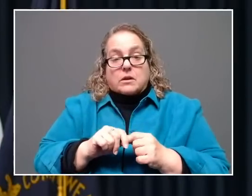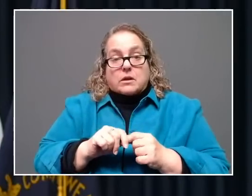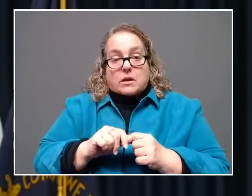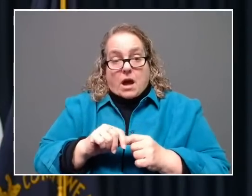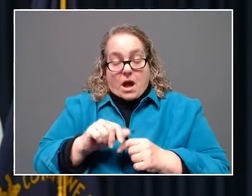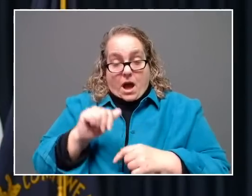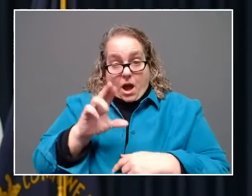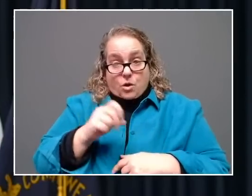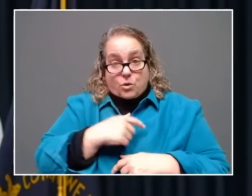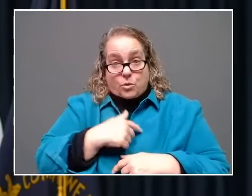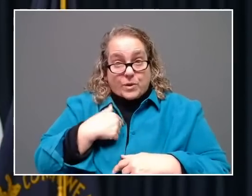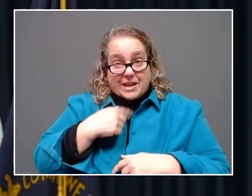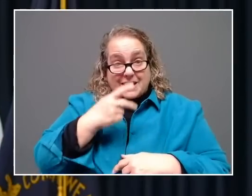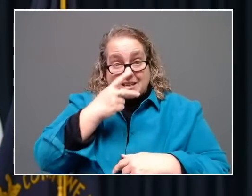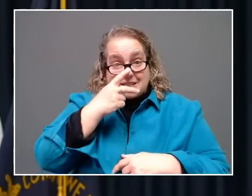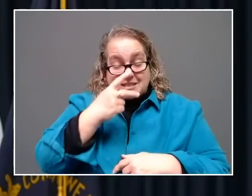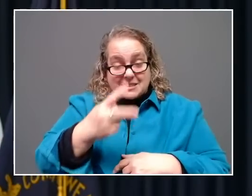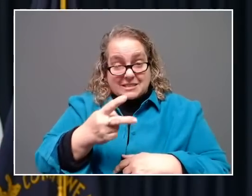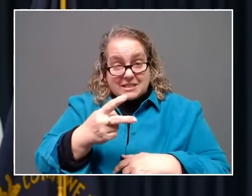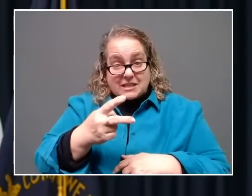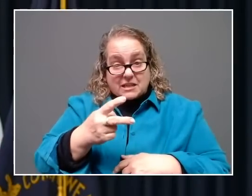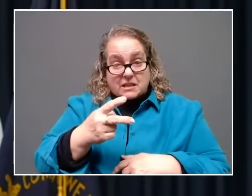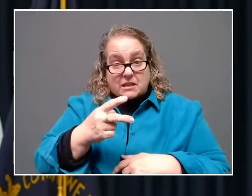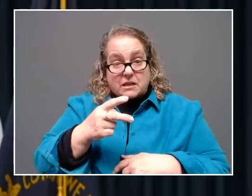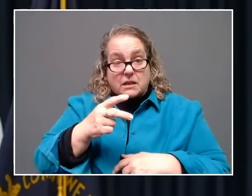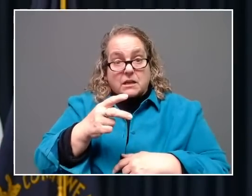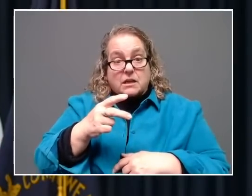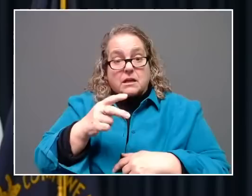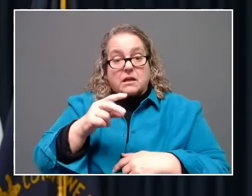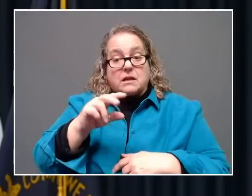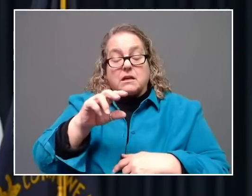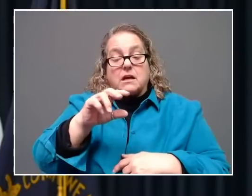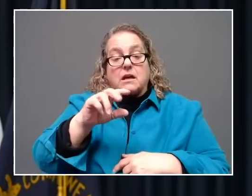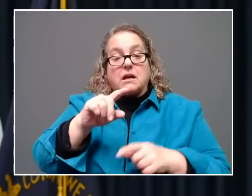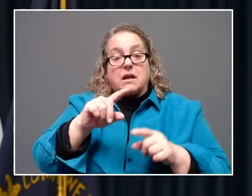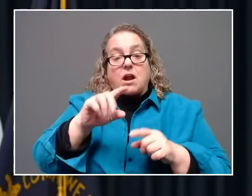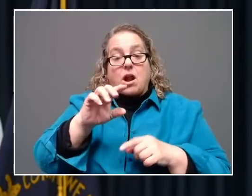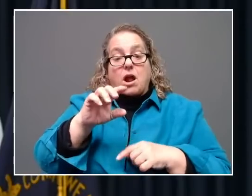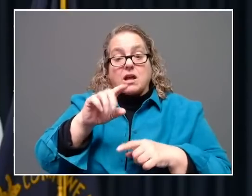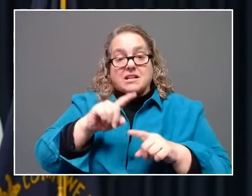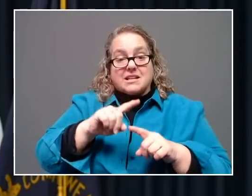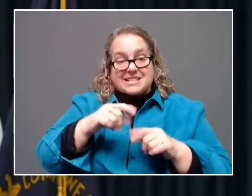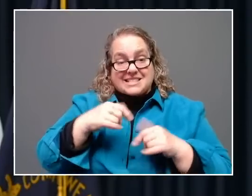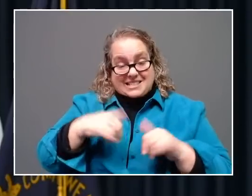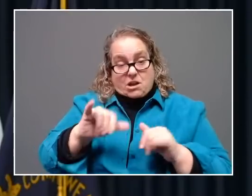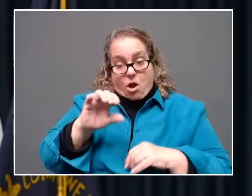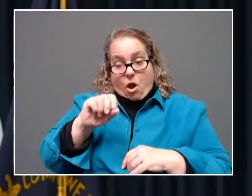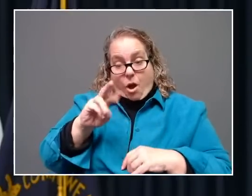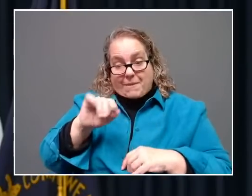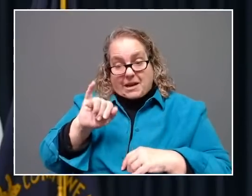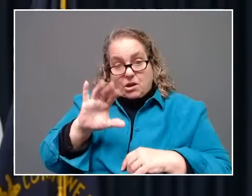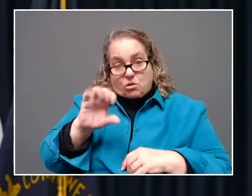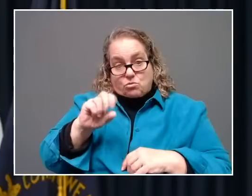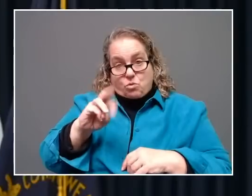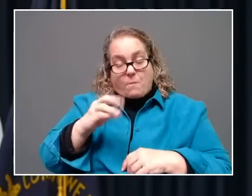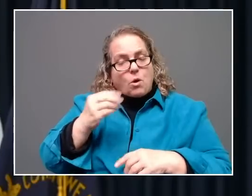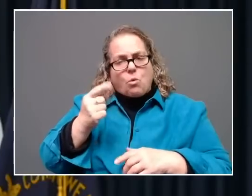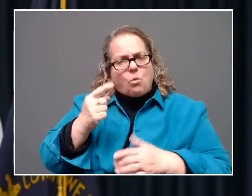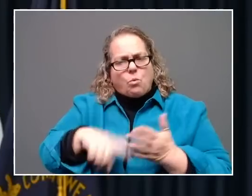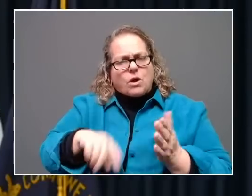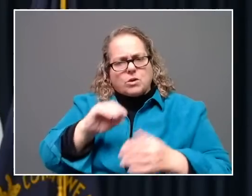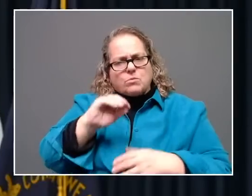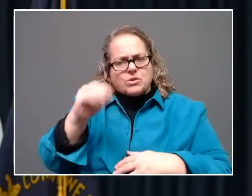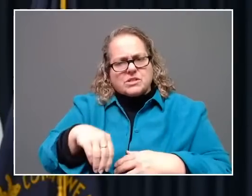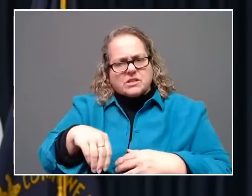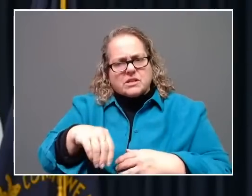seeing stealth Omicron in Kentucky, and if so, what percentage? And what is the point when we change from pandemic